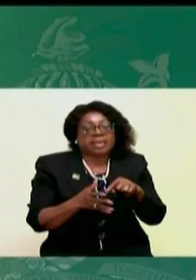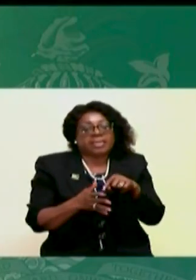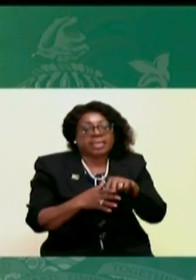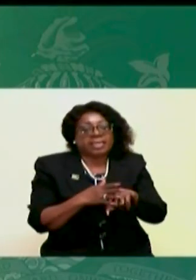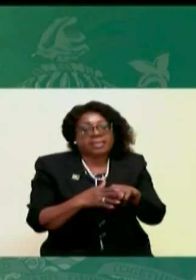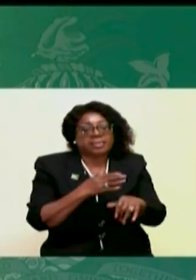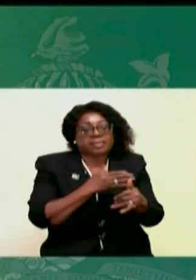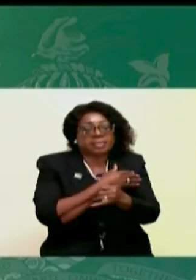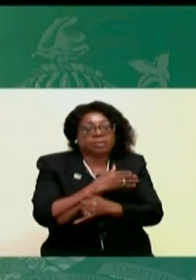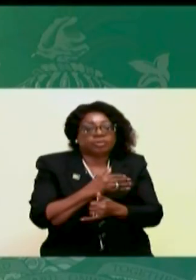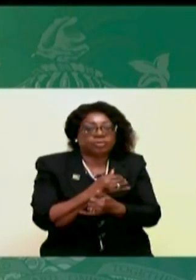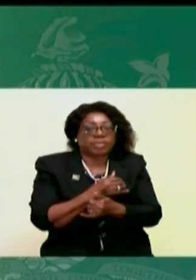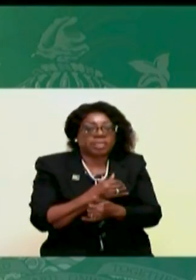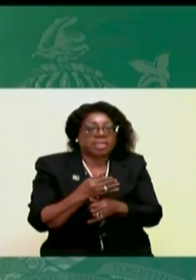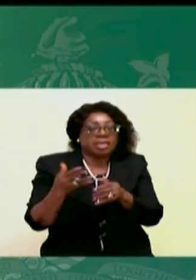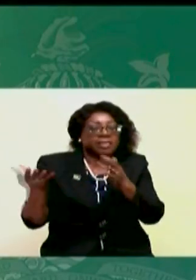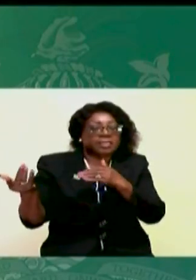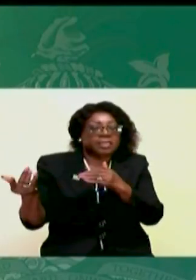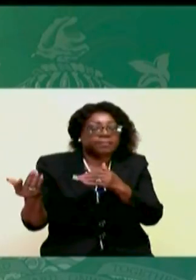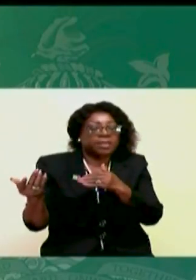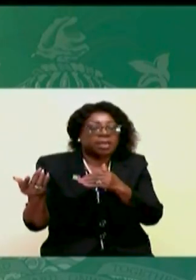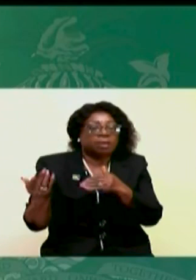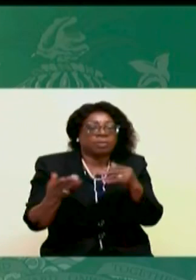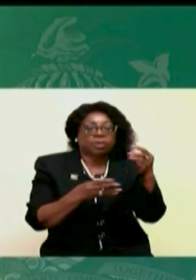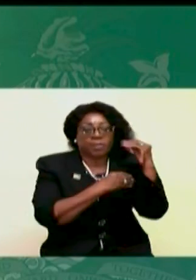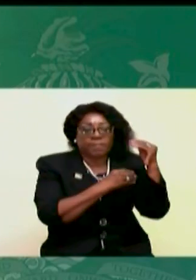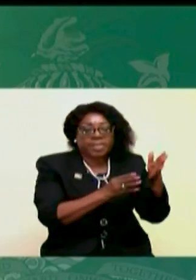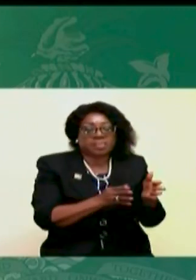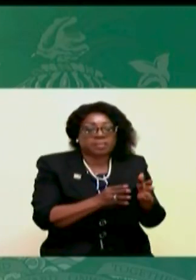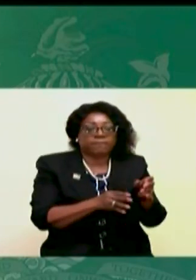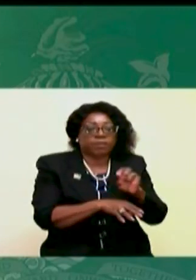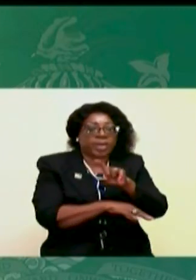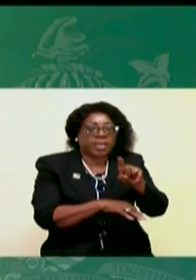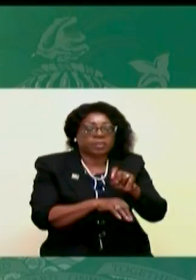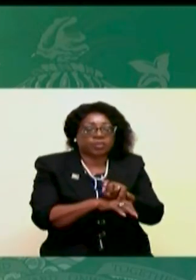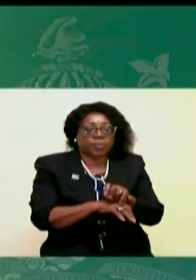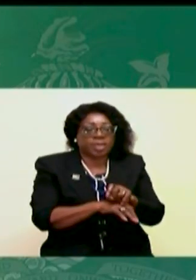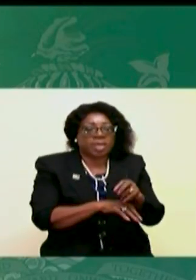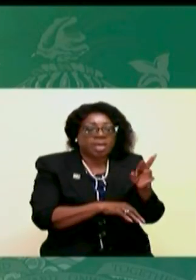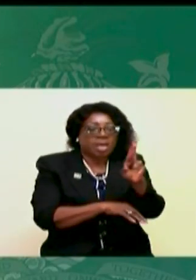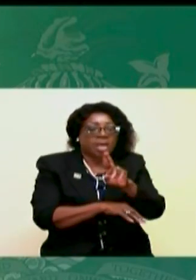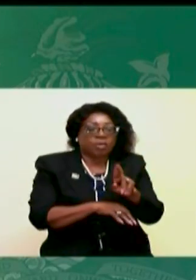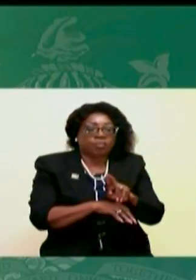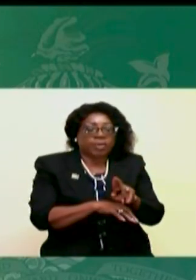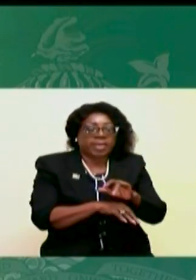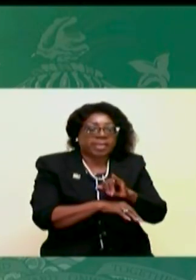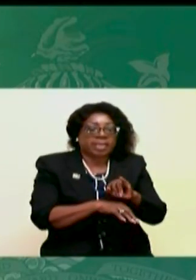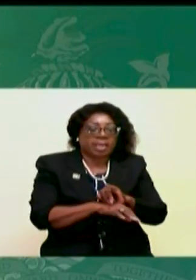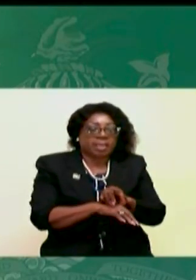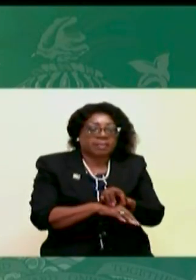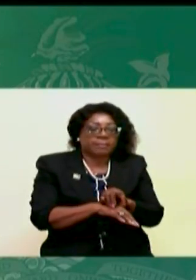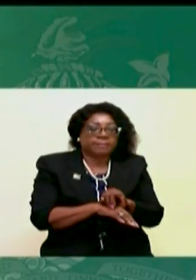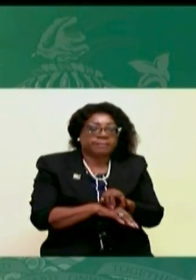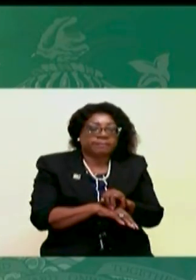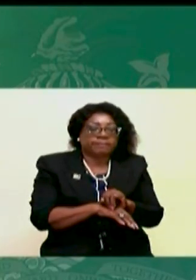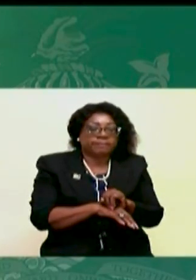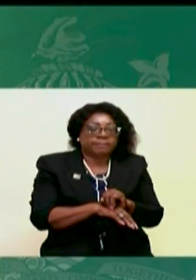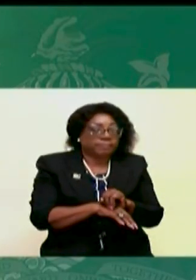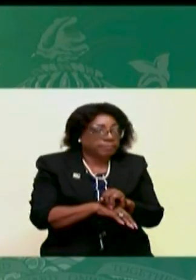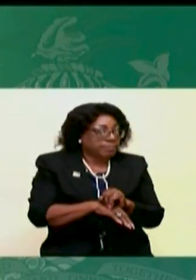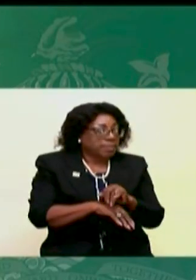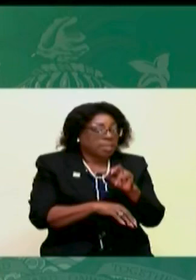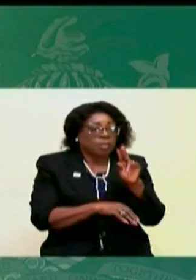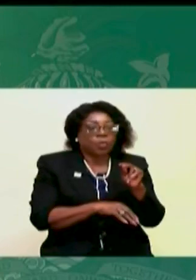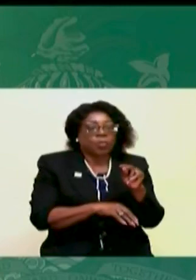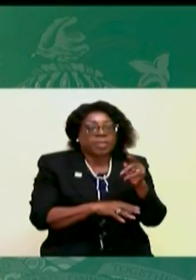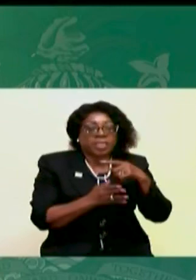except now the minister for Exuma and Ragged Island. The member of parliament for Exuma and Ragged Island. No one could